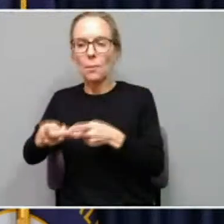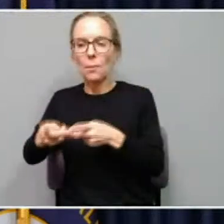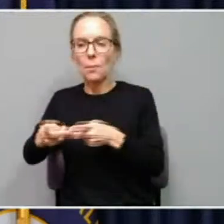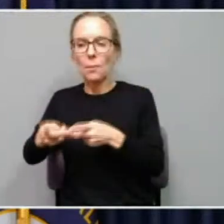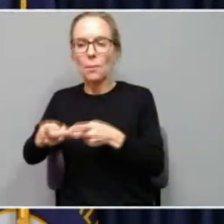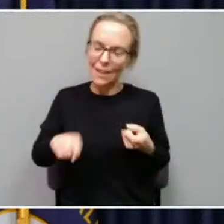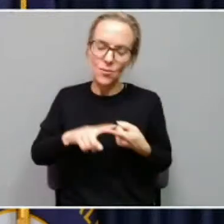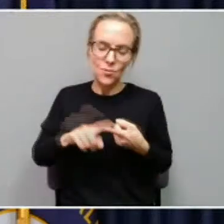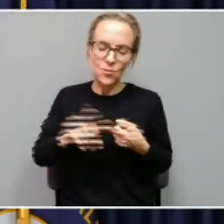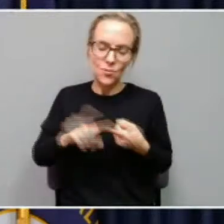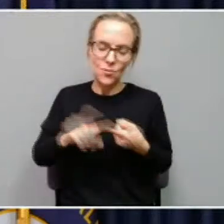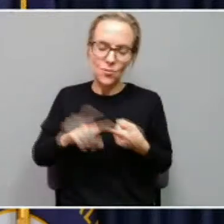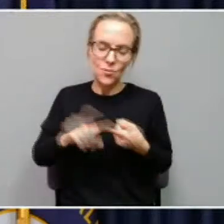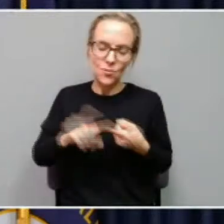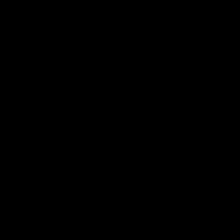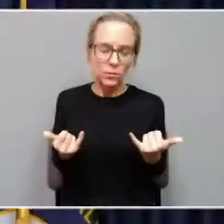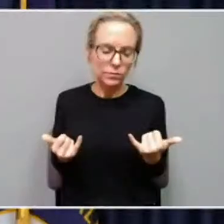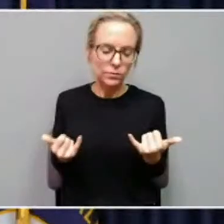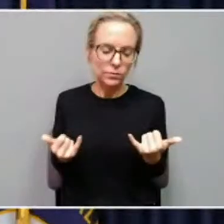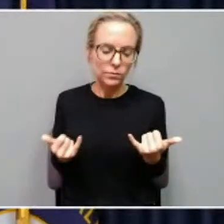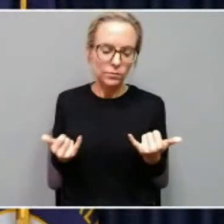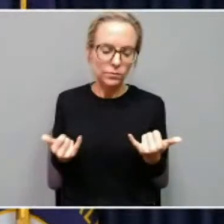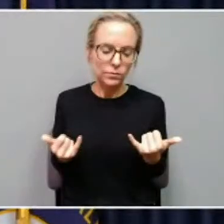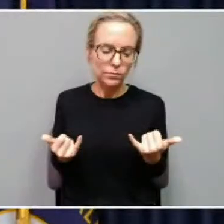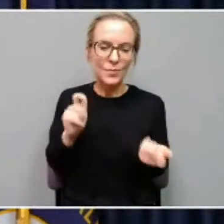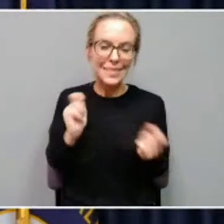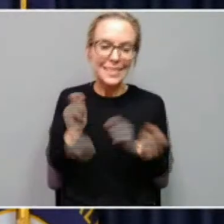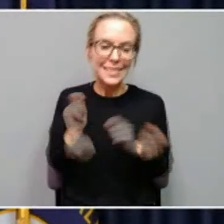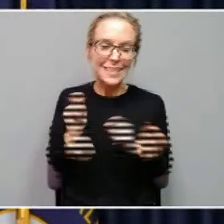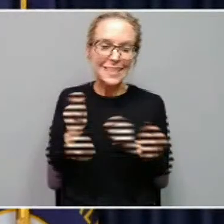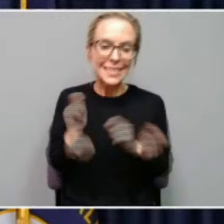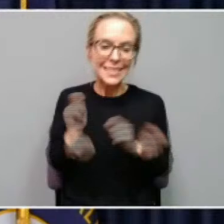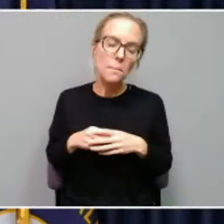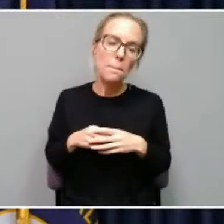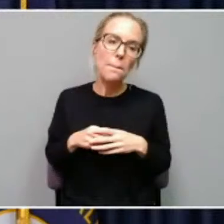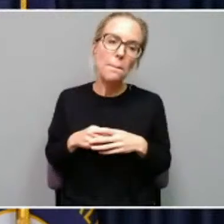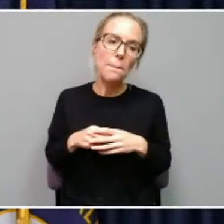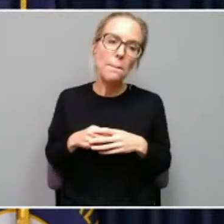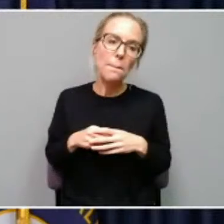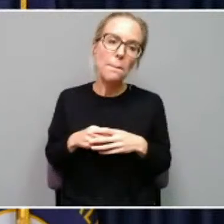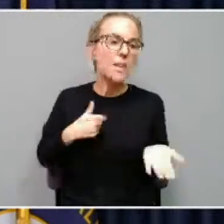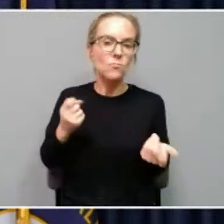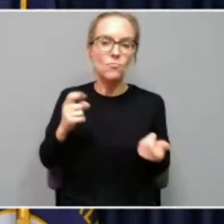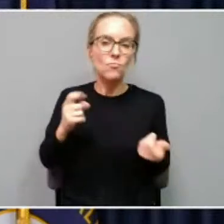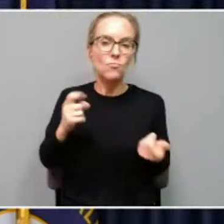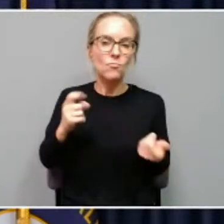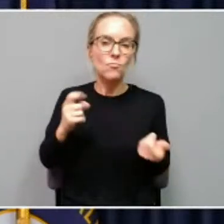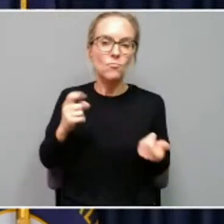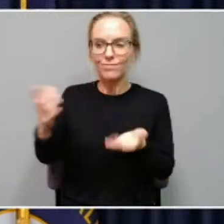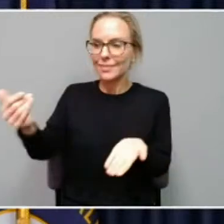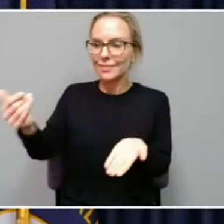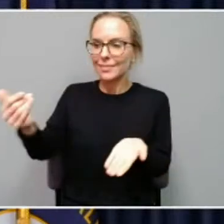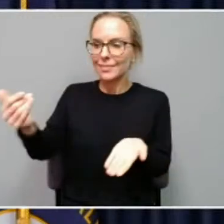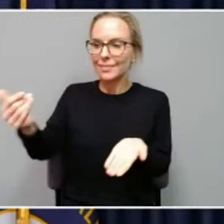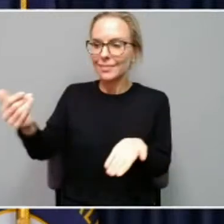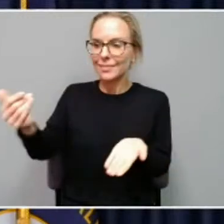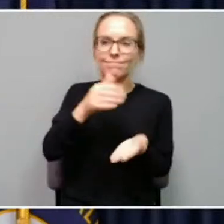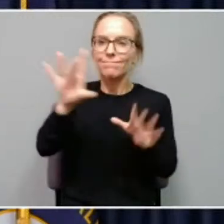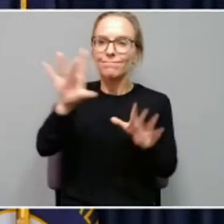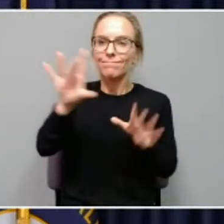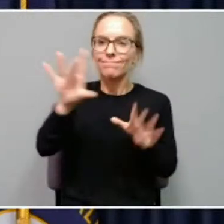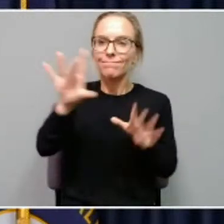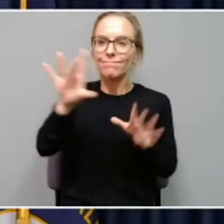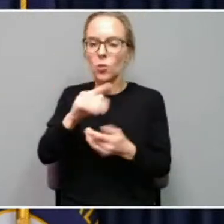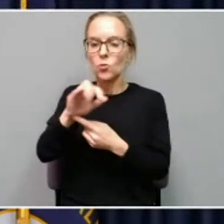got to change quickly. I'm gonna seek all the tools that I can. I'm not going to hold off on